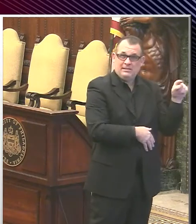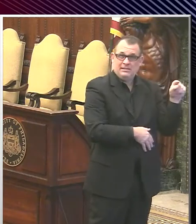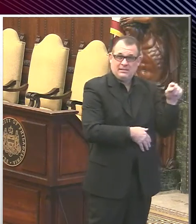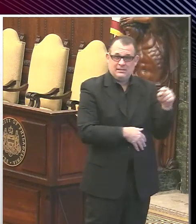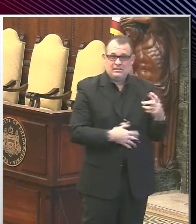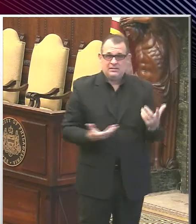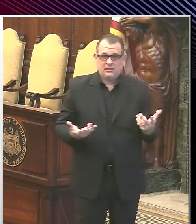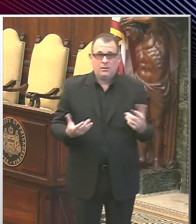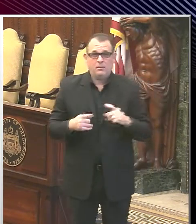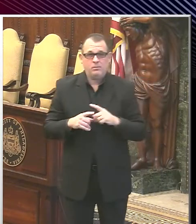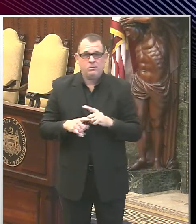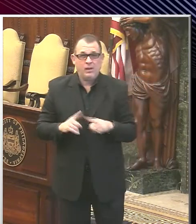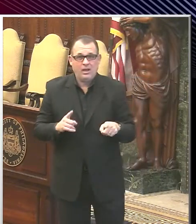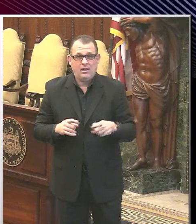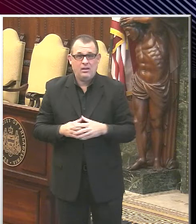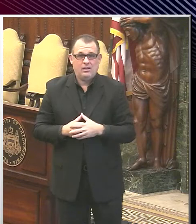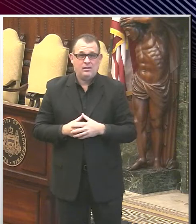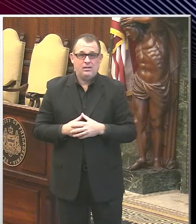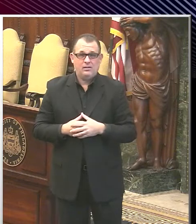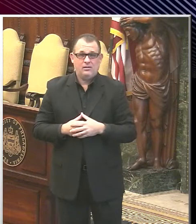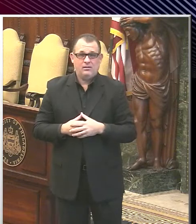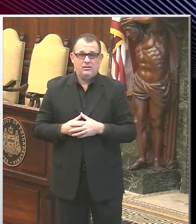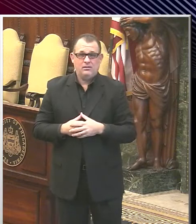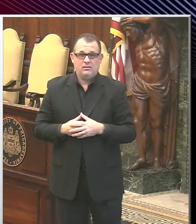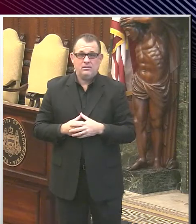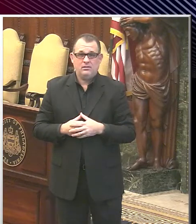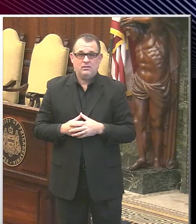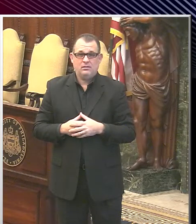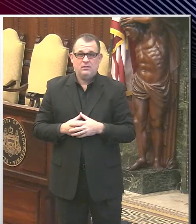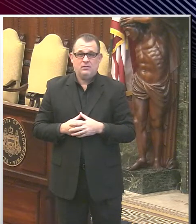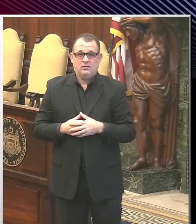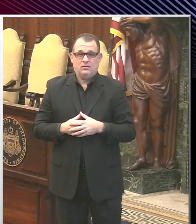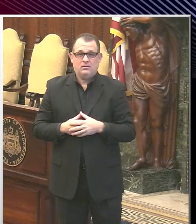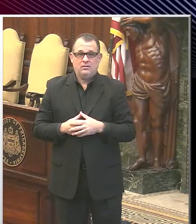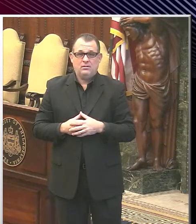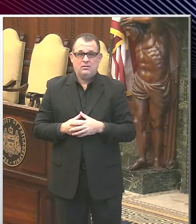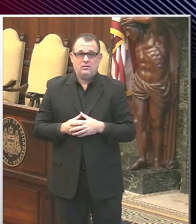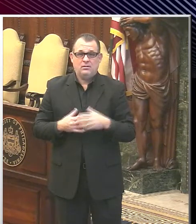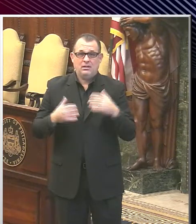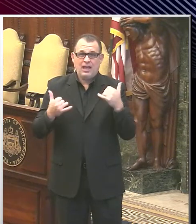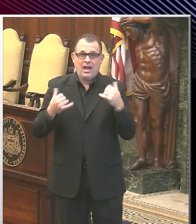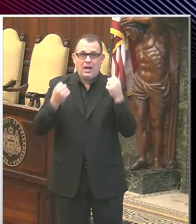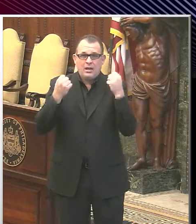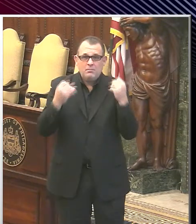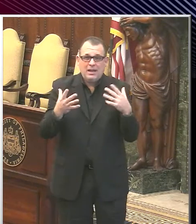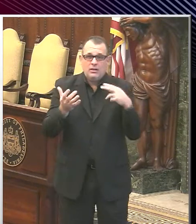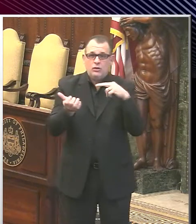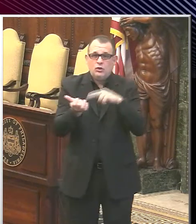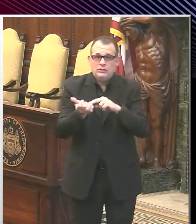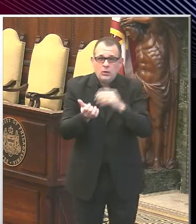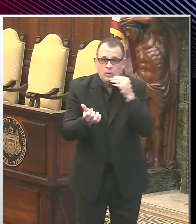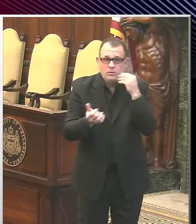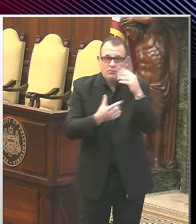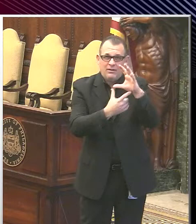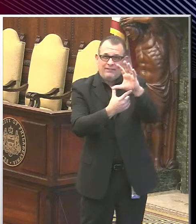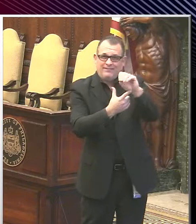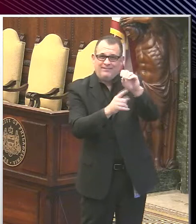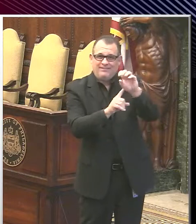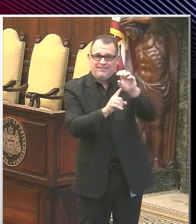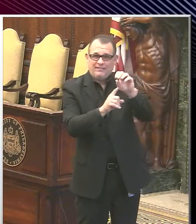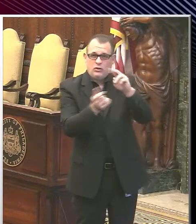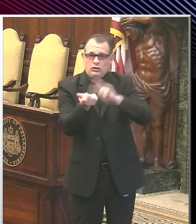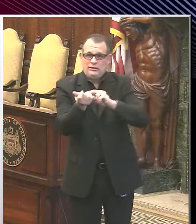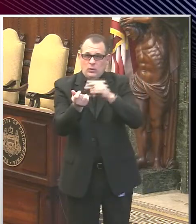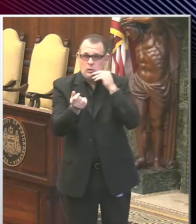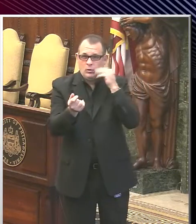in the summertime. And we now have 50 nursing home residents with COVID in our COVID relief unit, where they're in part to protect